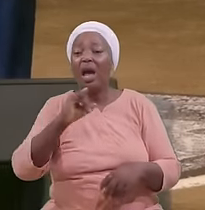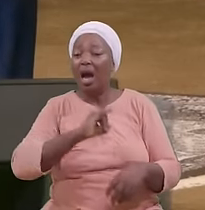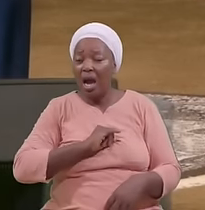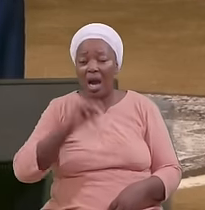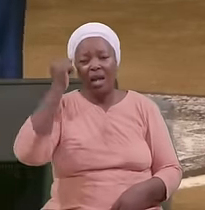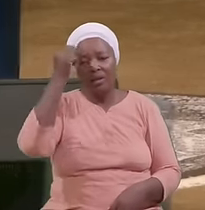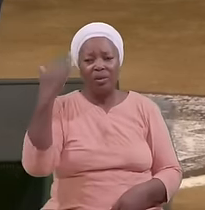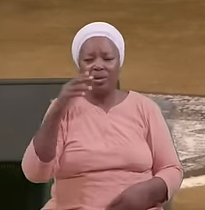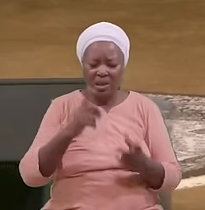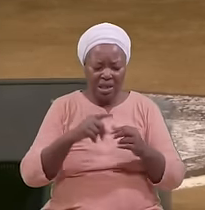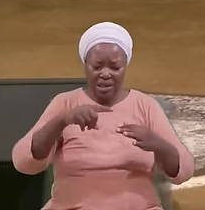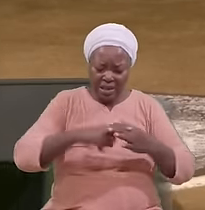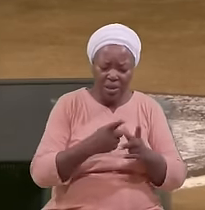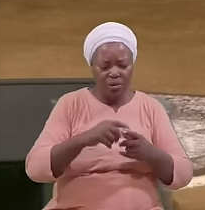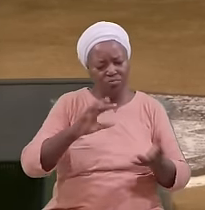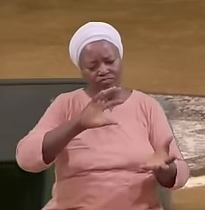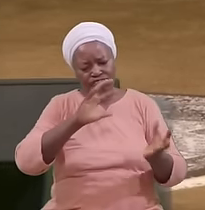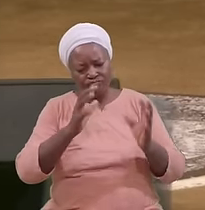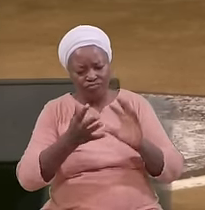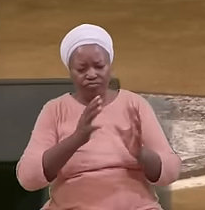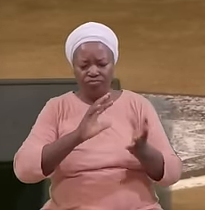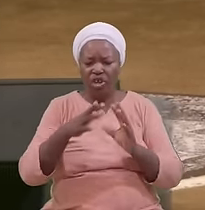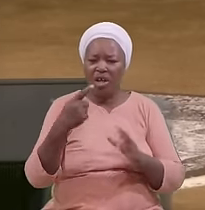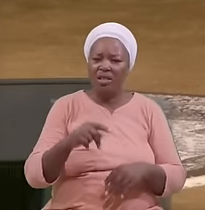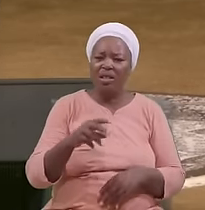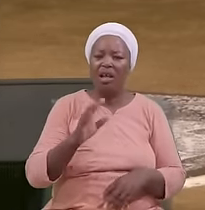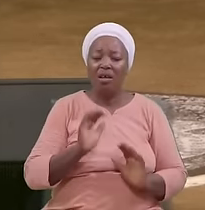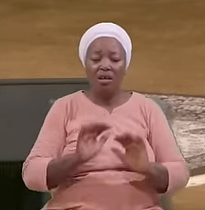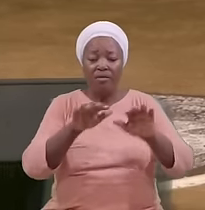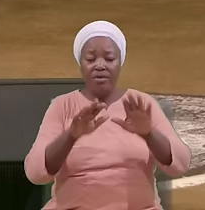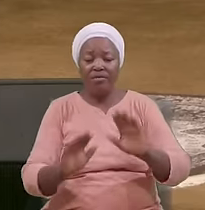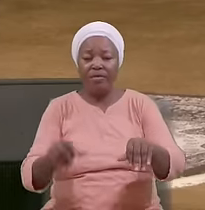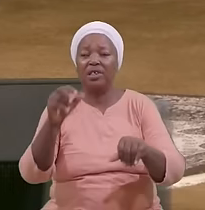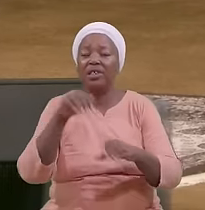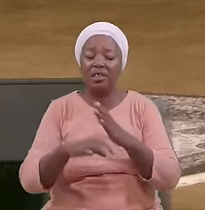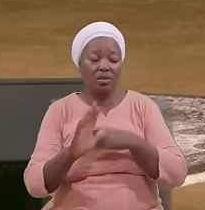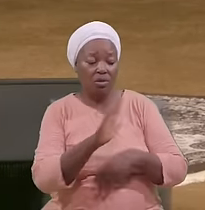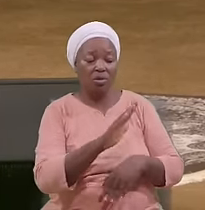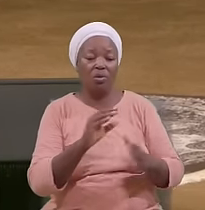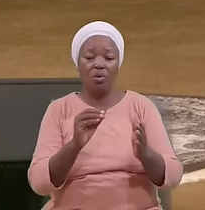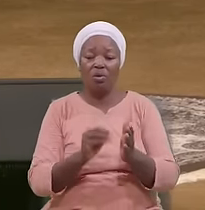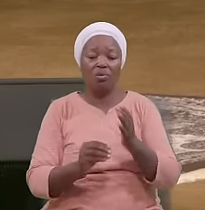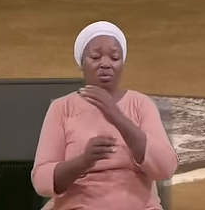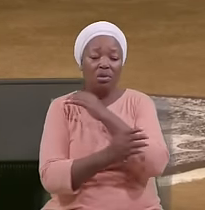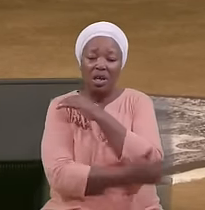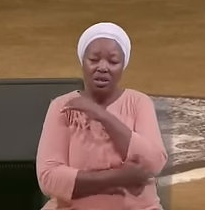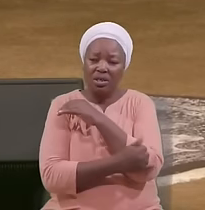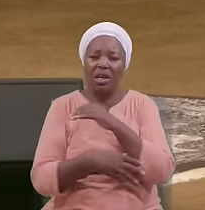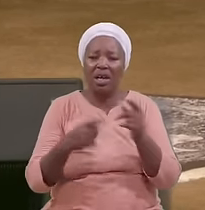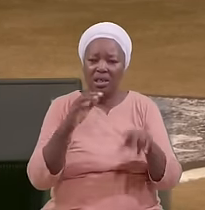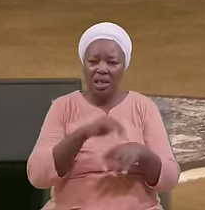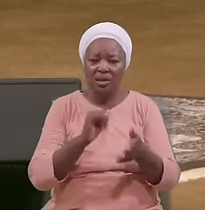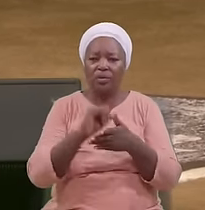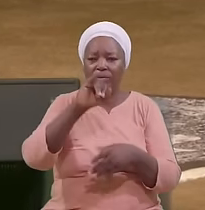he began to compare the rivers in his own country and the river and Jordan.